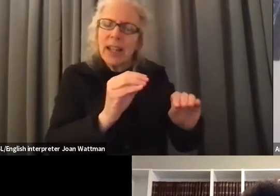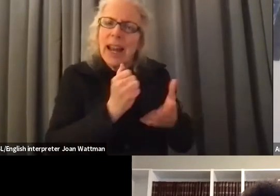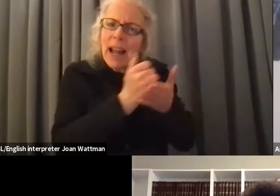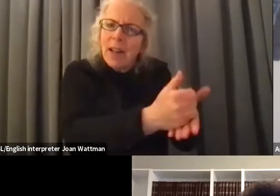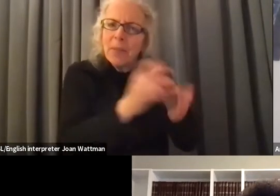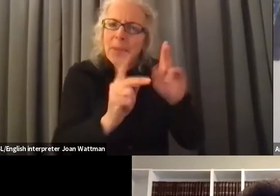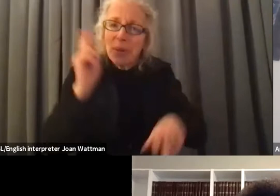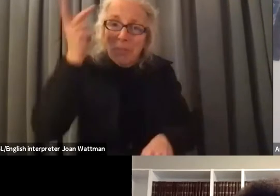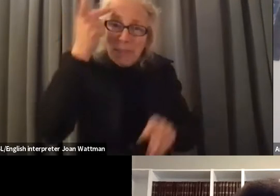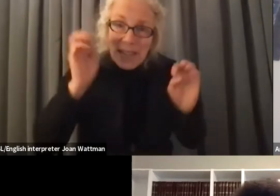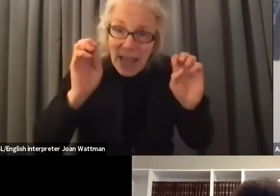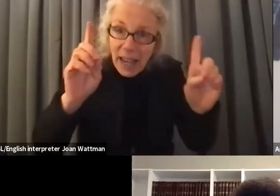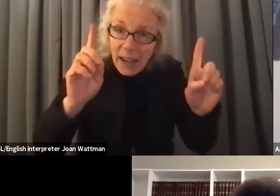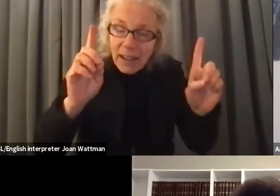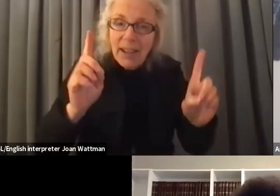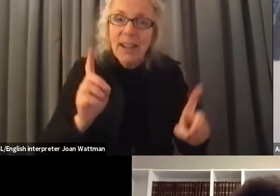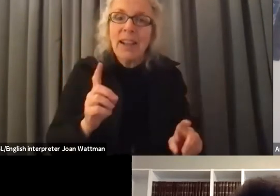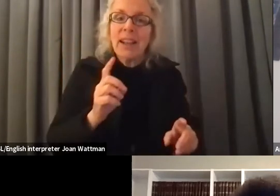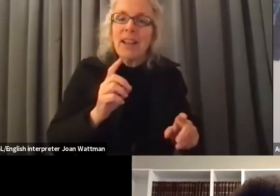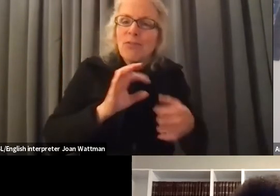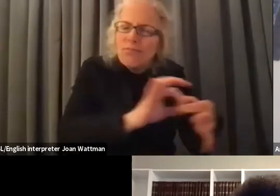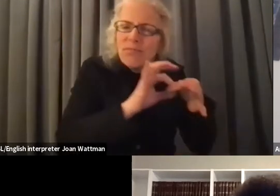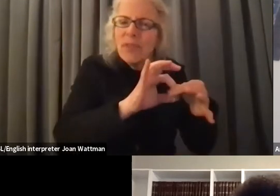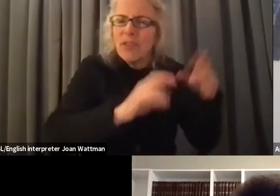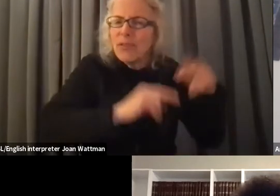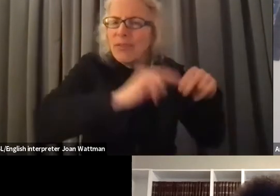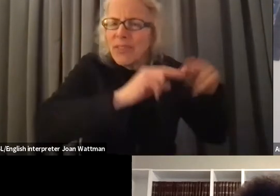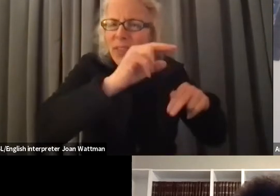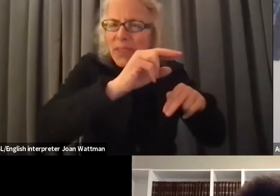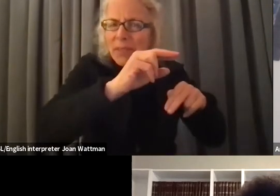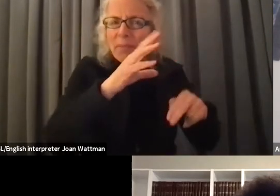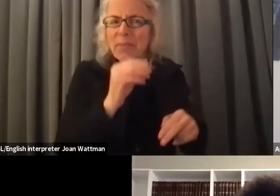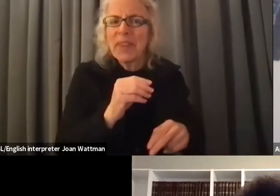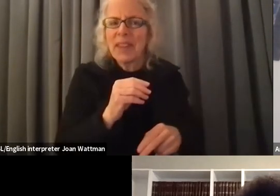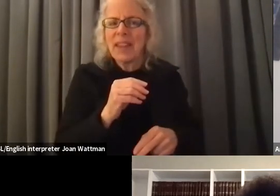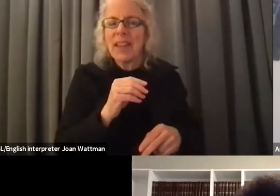institutional development, and relationship building.